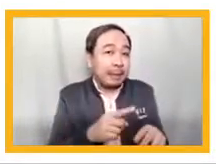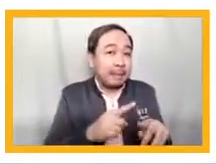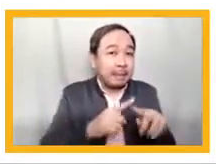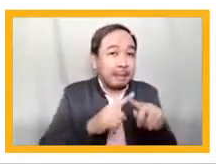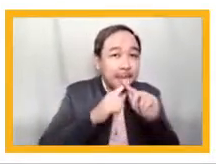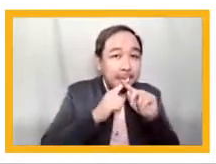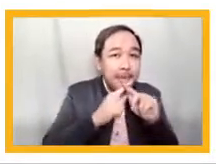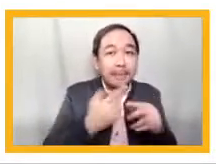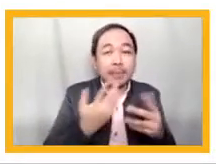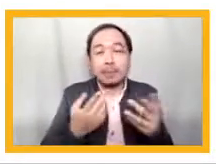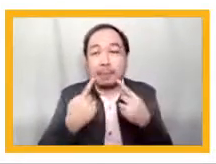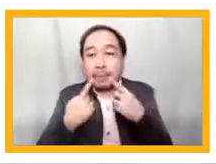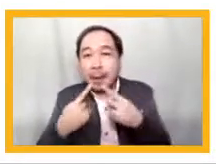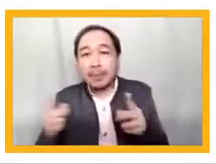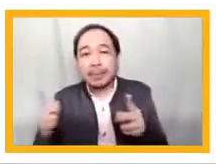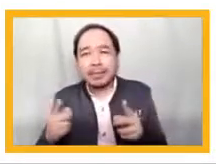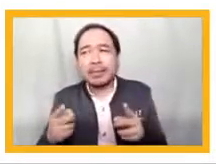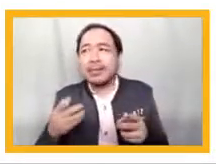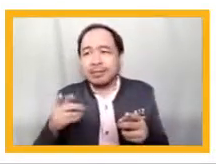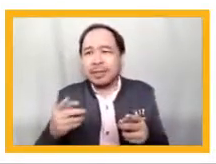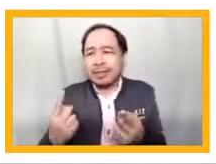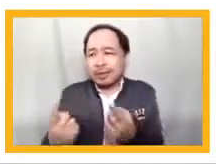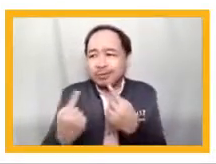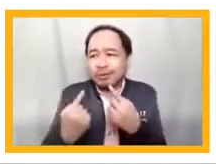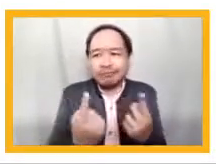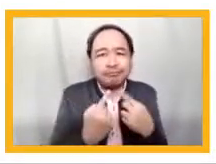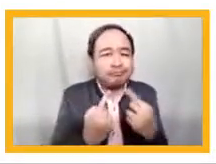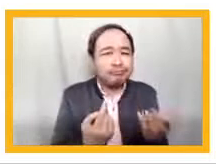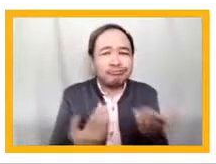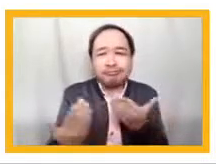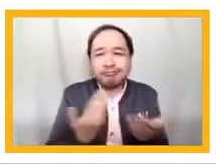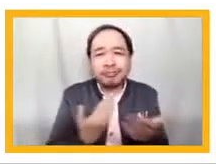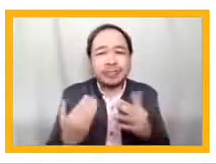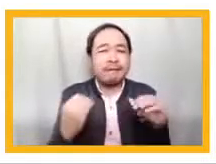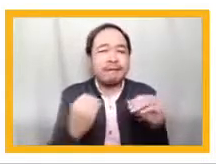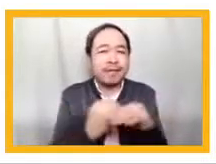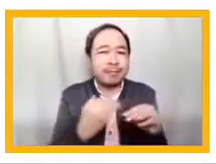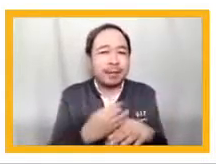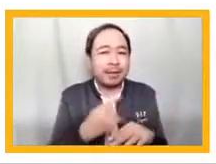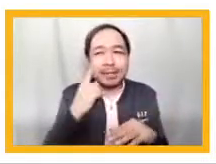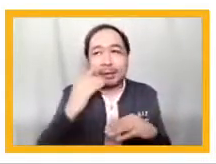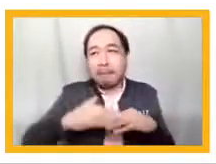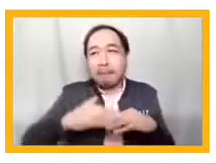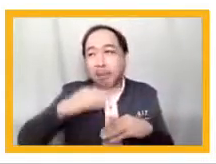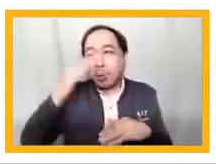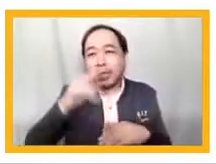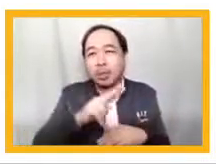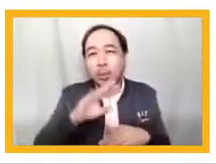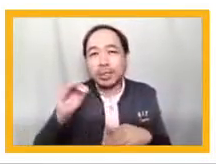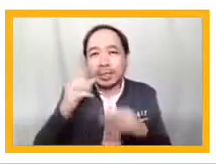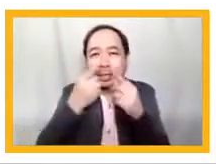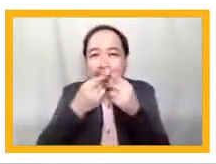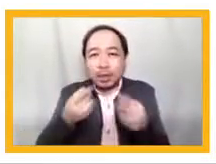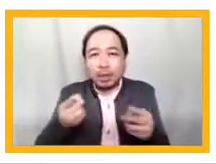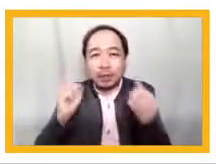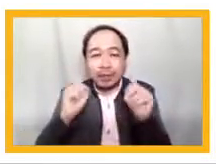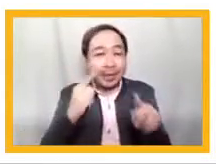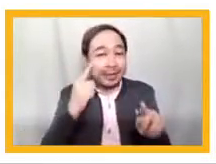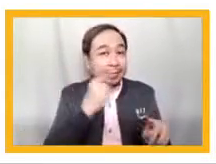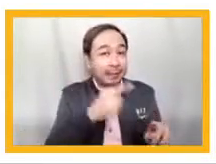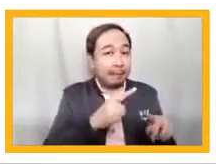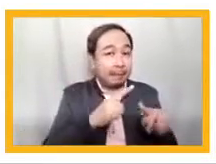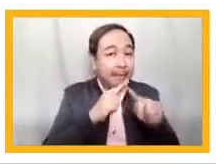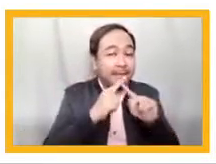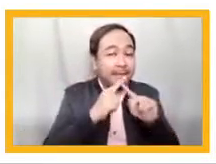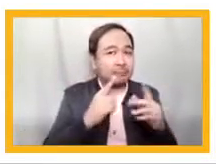have more than 20 university and the private it seem to be more active than the